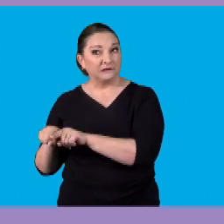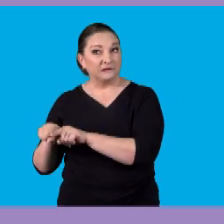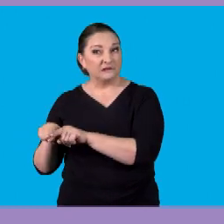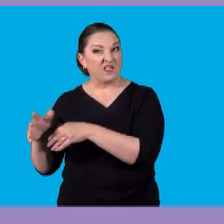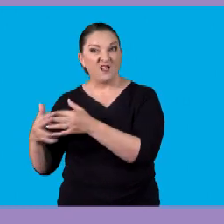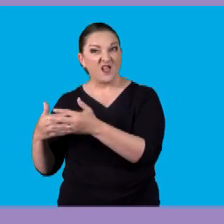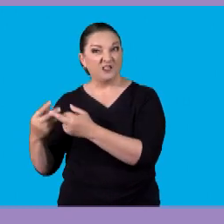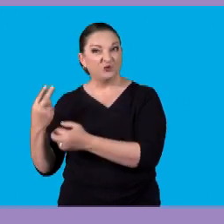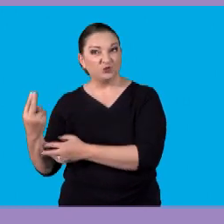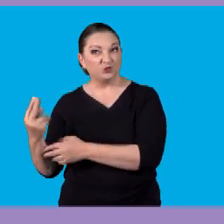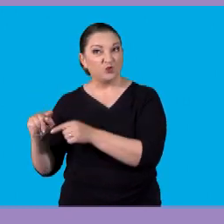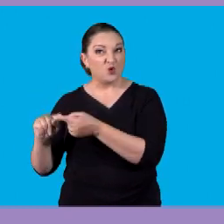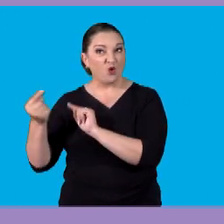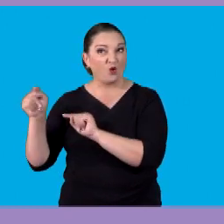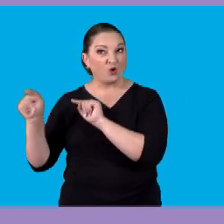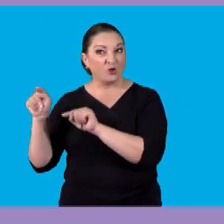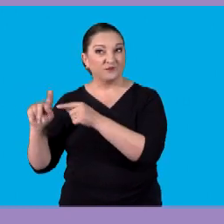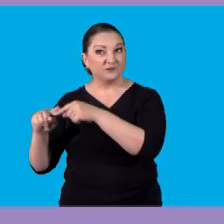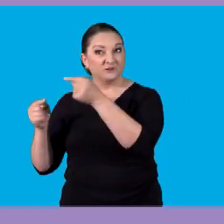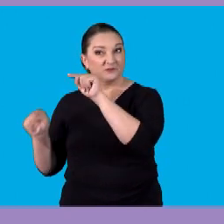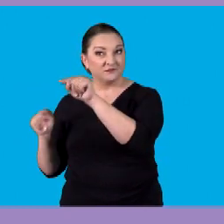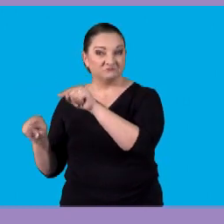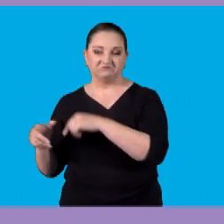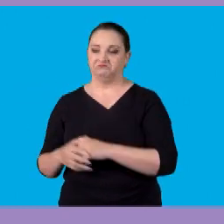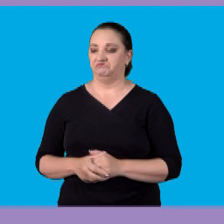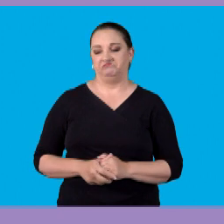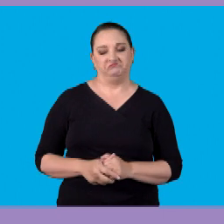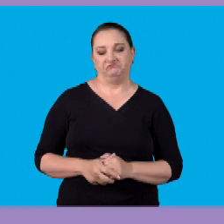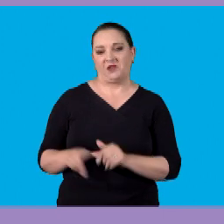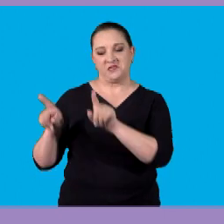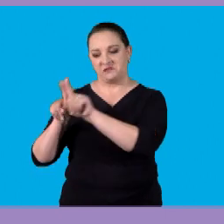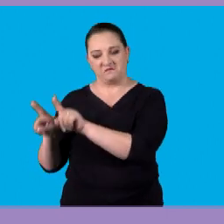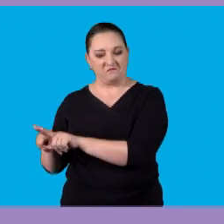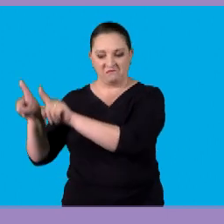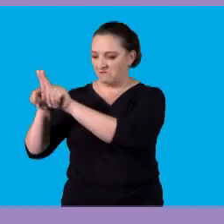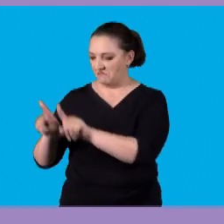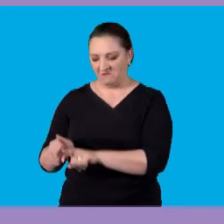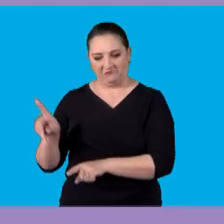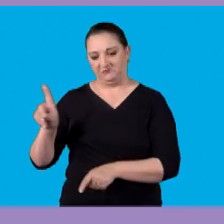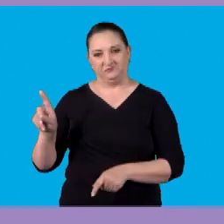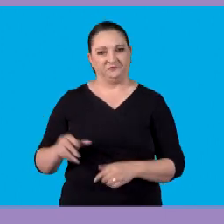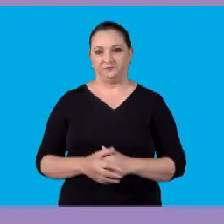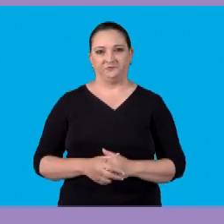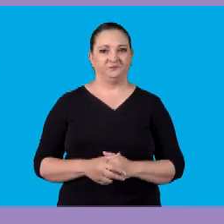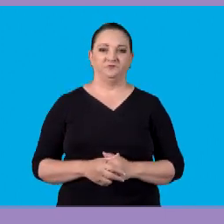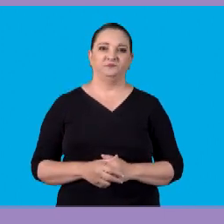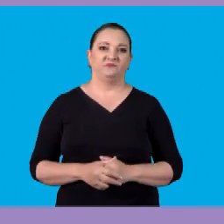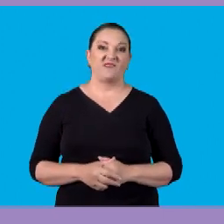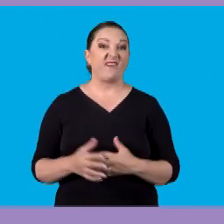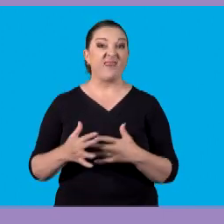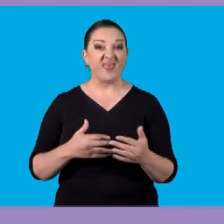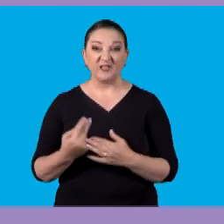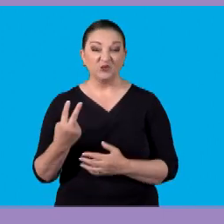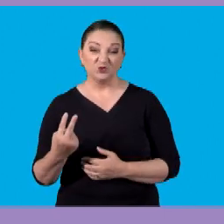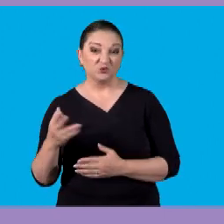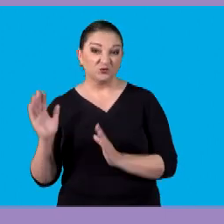kite have any two opposite sides that are equal? A kite does not have two sides that